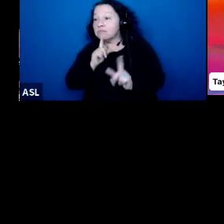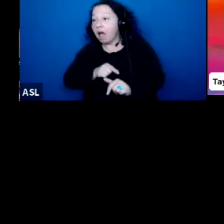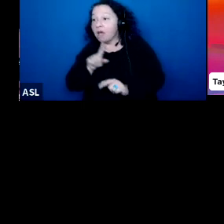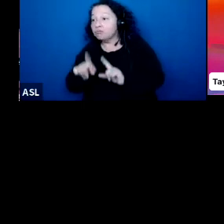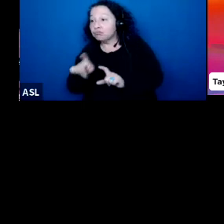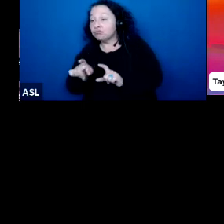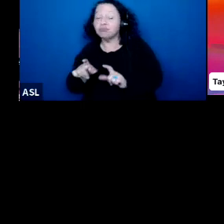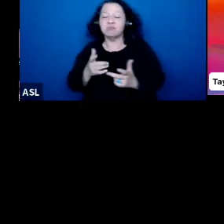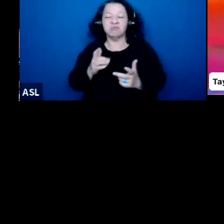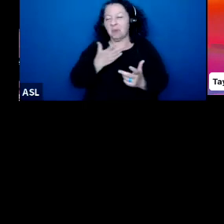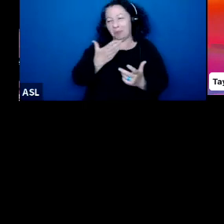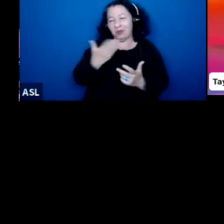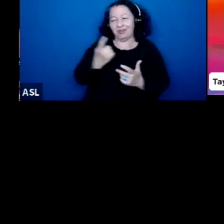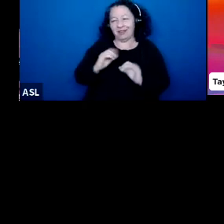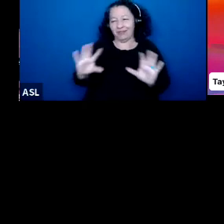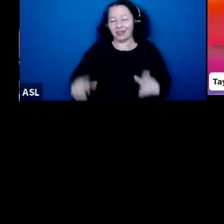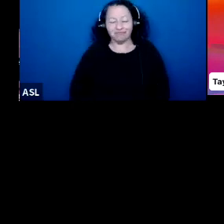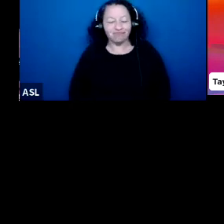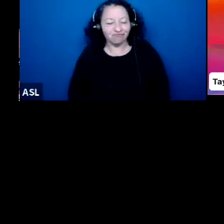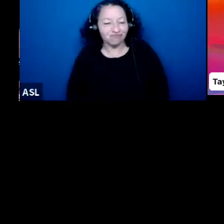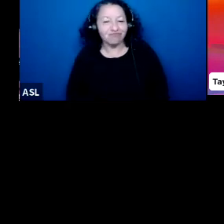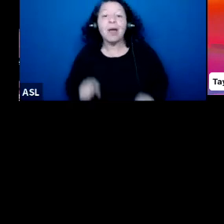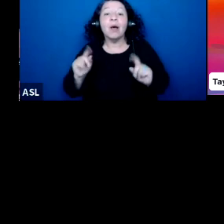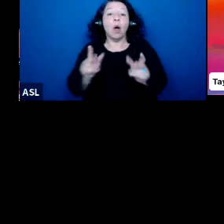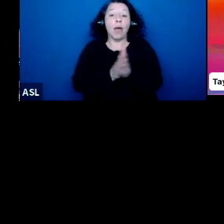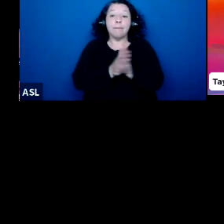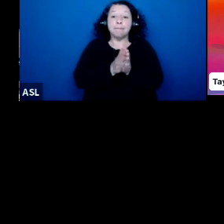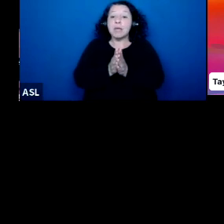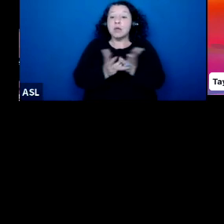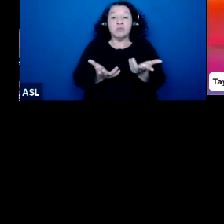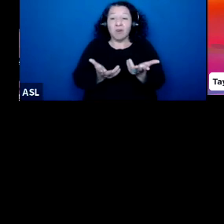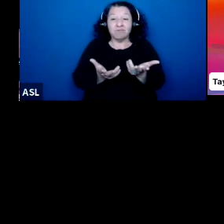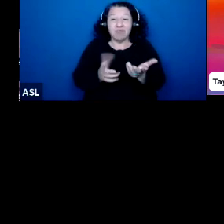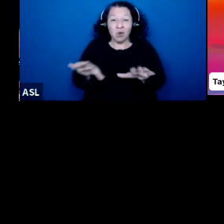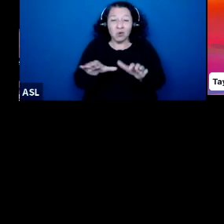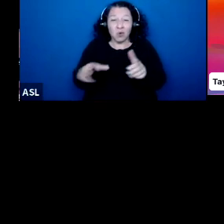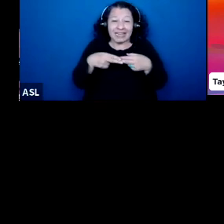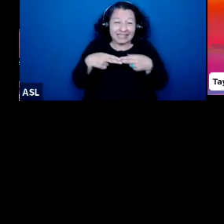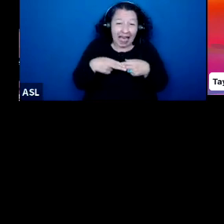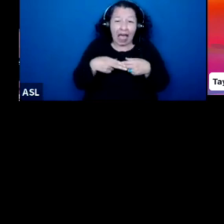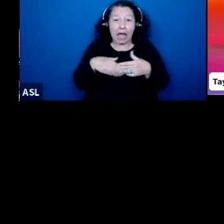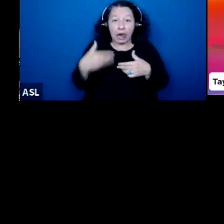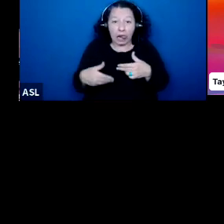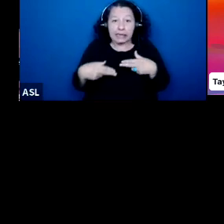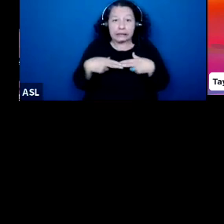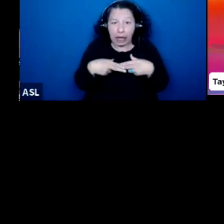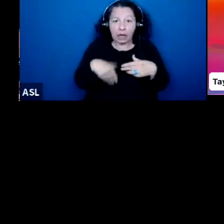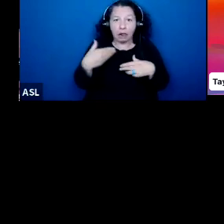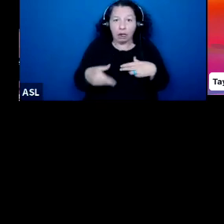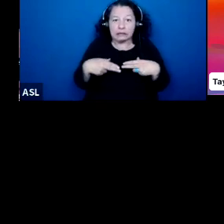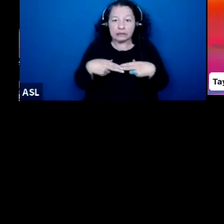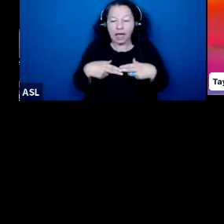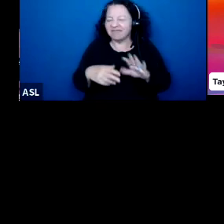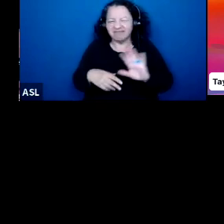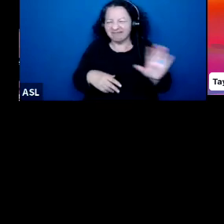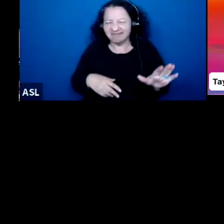so largely, I'm not going to be doing this slide based. If you have, okay, Andrea, thank you for that. If you